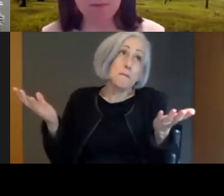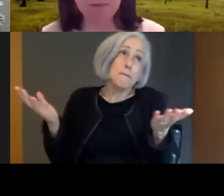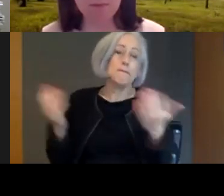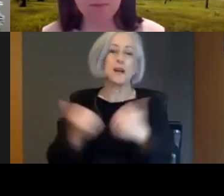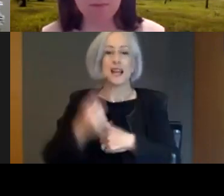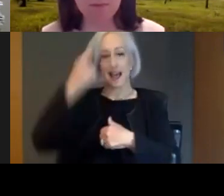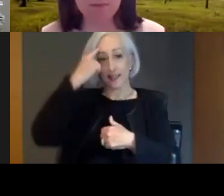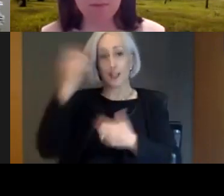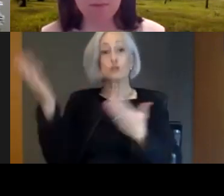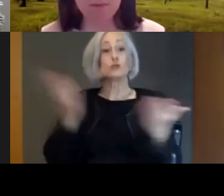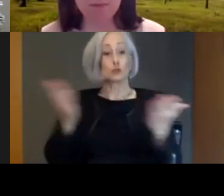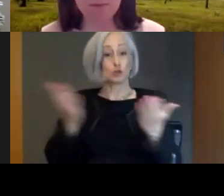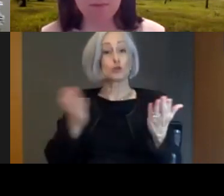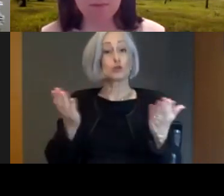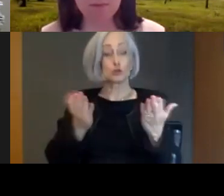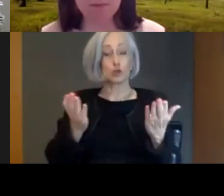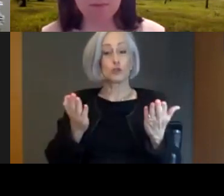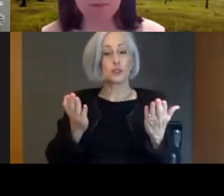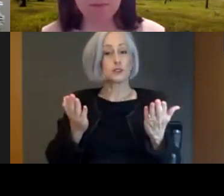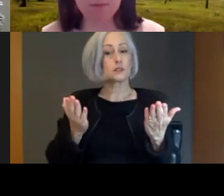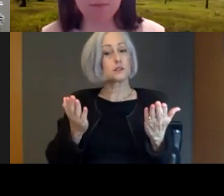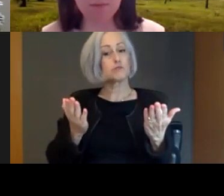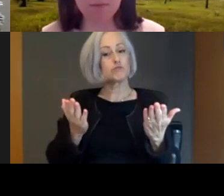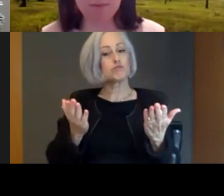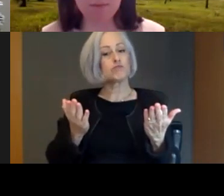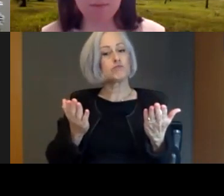service has a place.